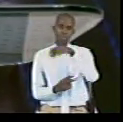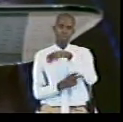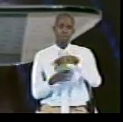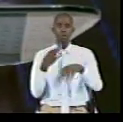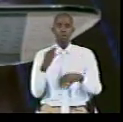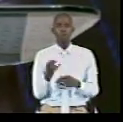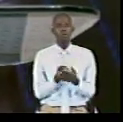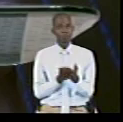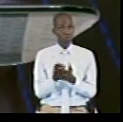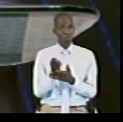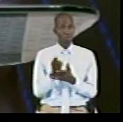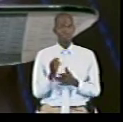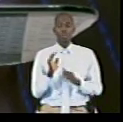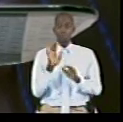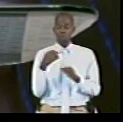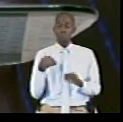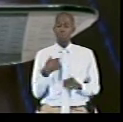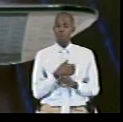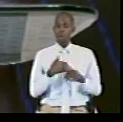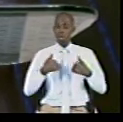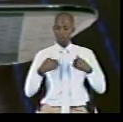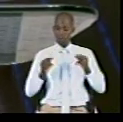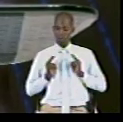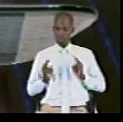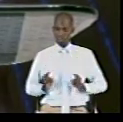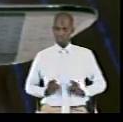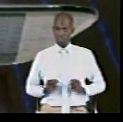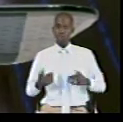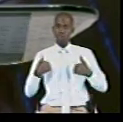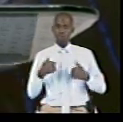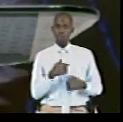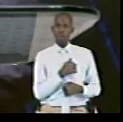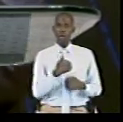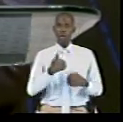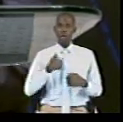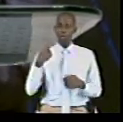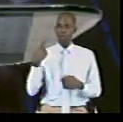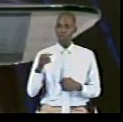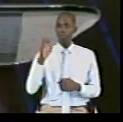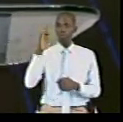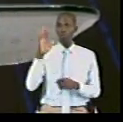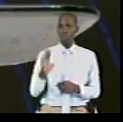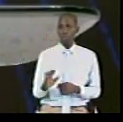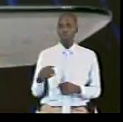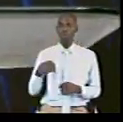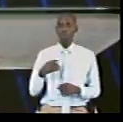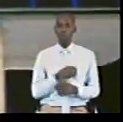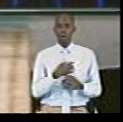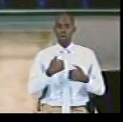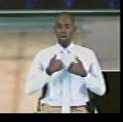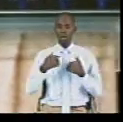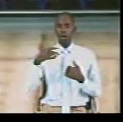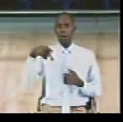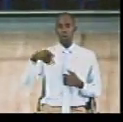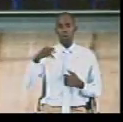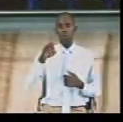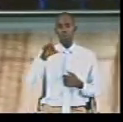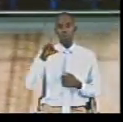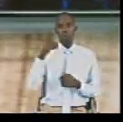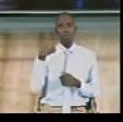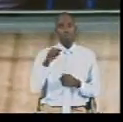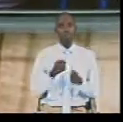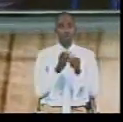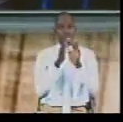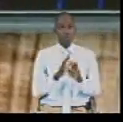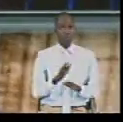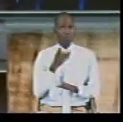human being, apart from a preacher, apart from an apostle being a pillar, the pillar of truth.